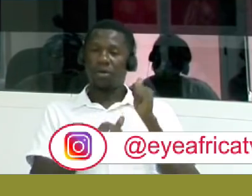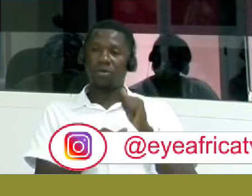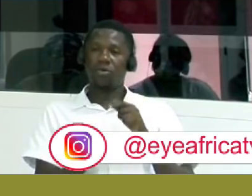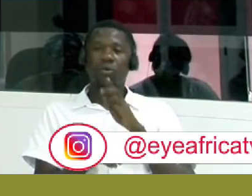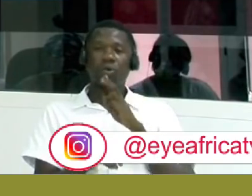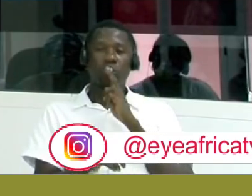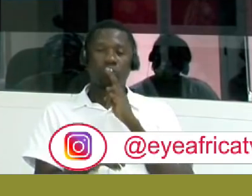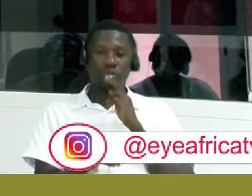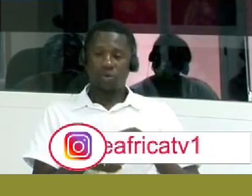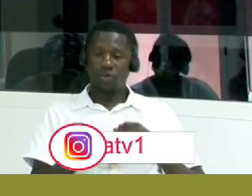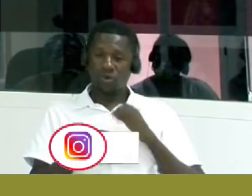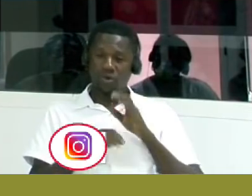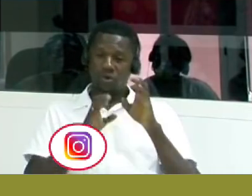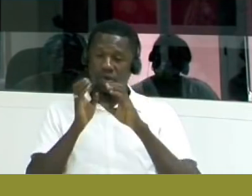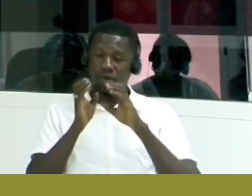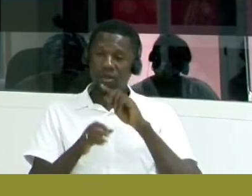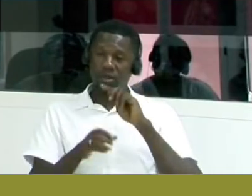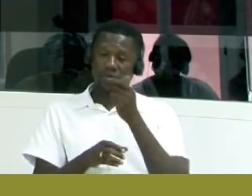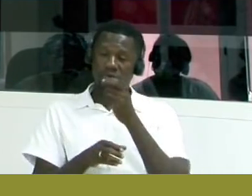new order?